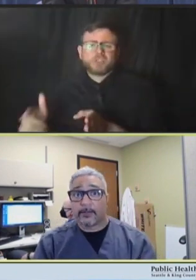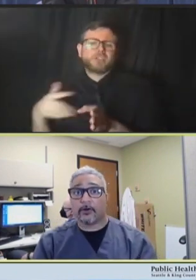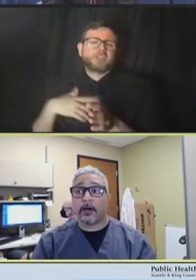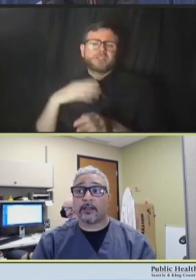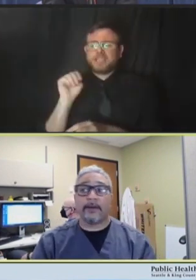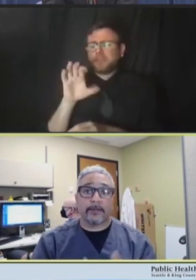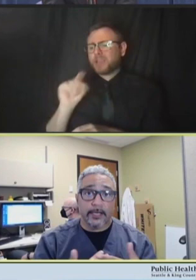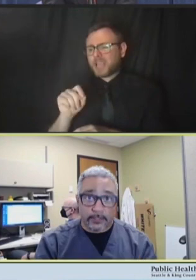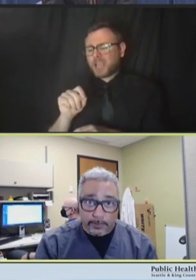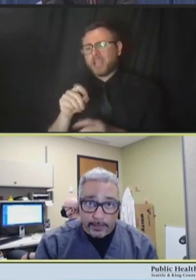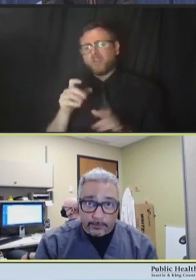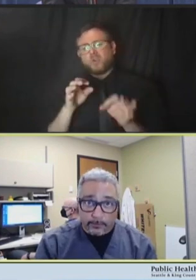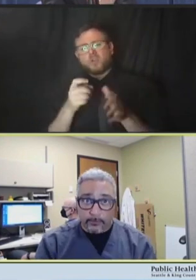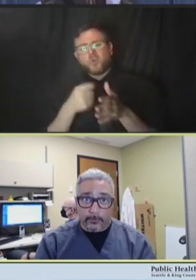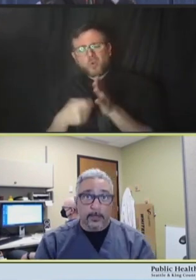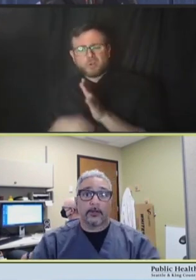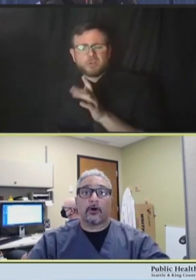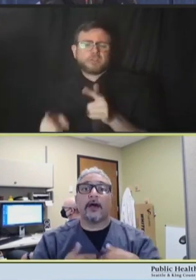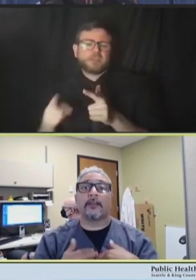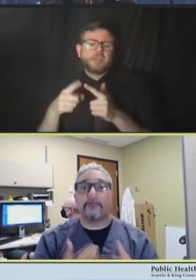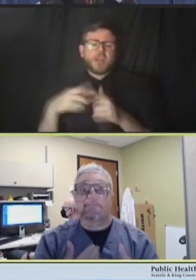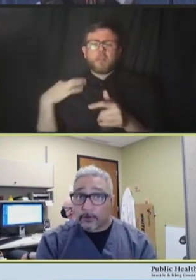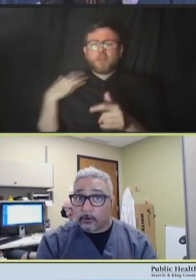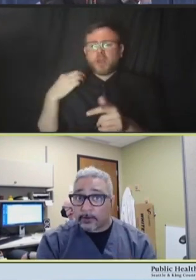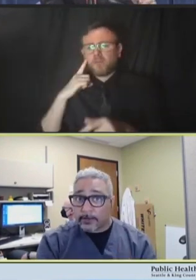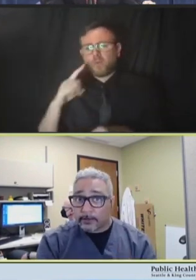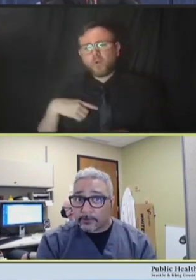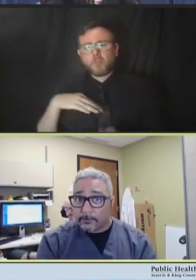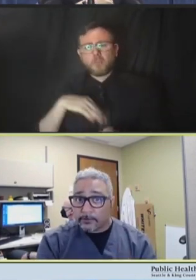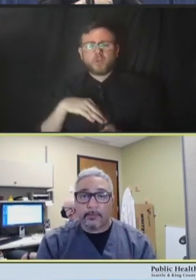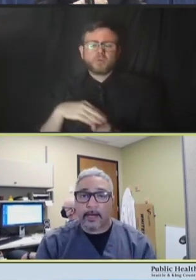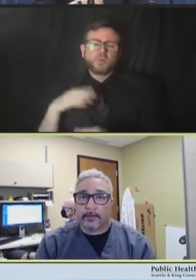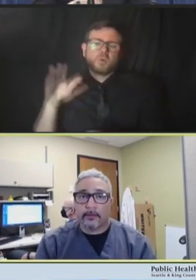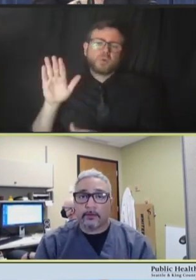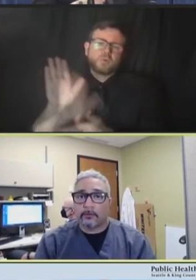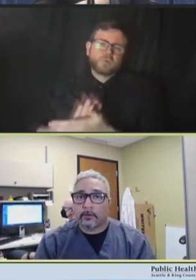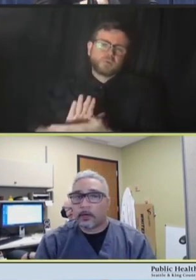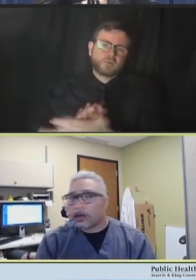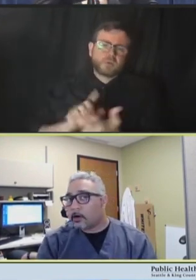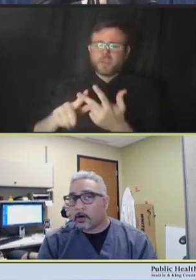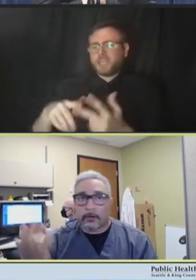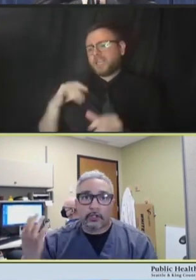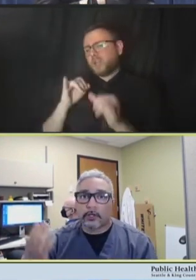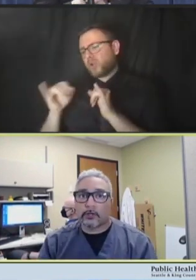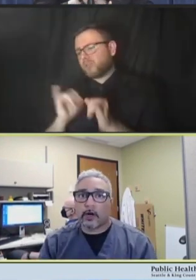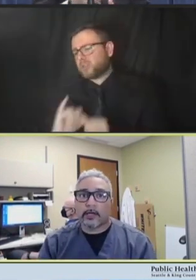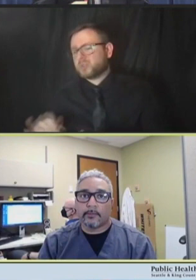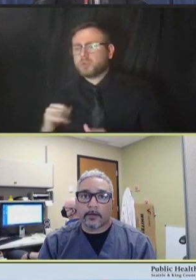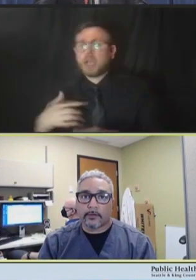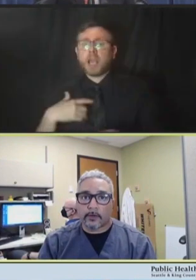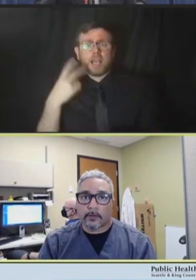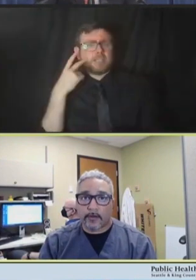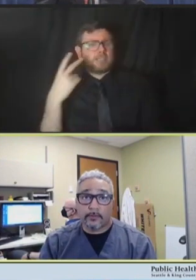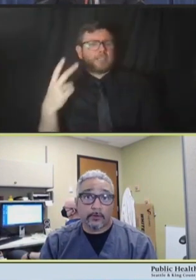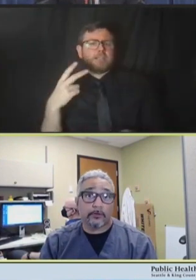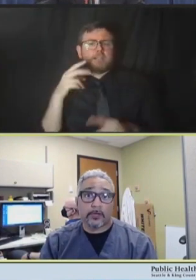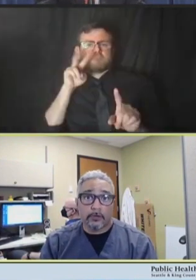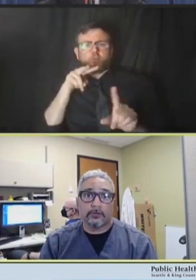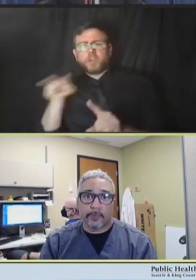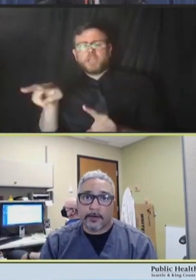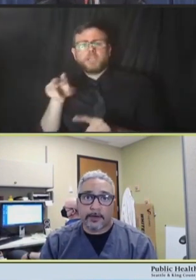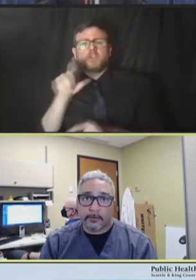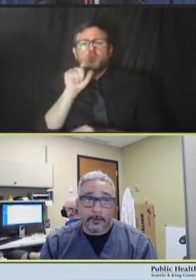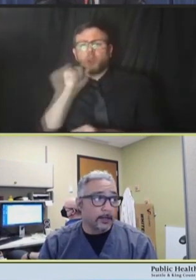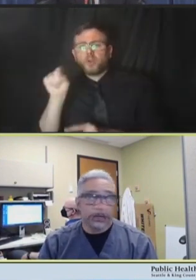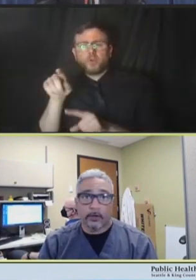MCAT, the cost of applications in medical schools, the cost of going on interviews. I mean, I see students on Twitter talking about this all the time, and those are